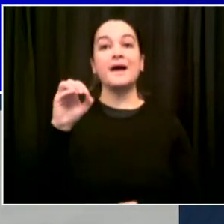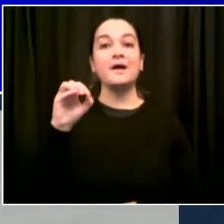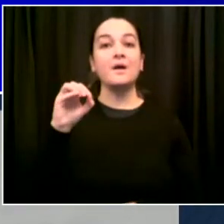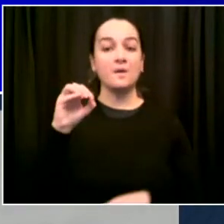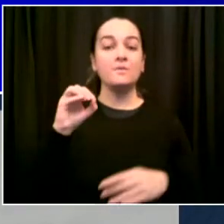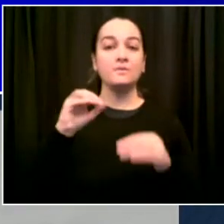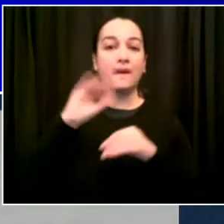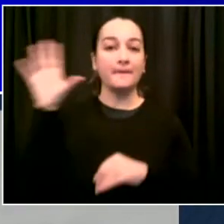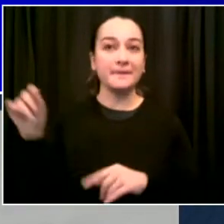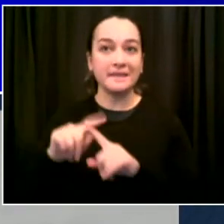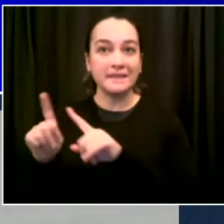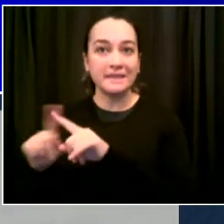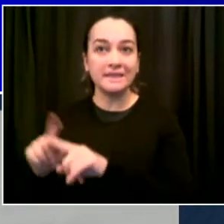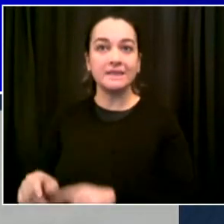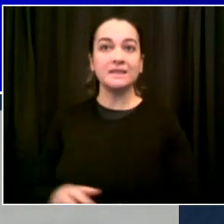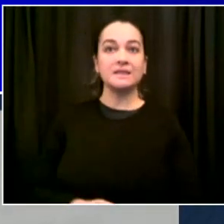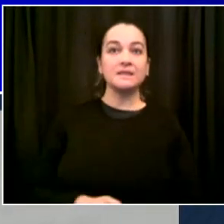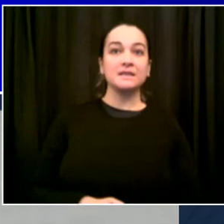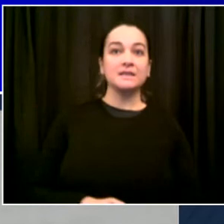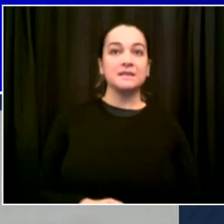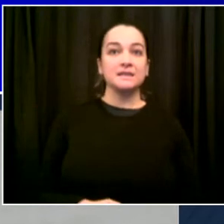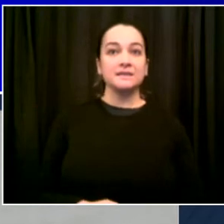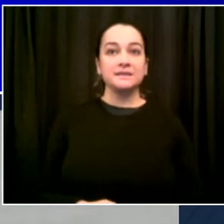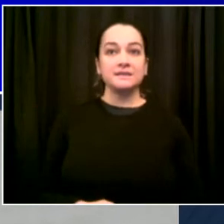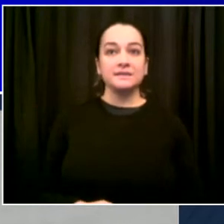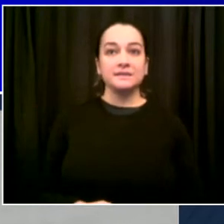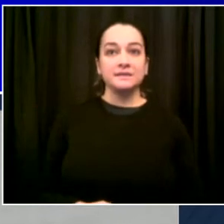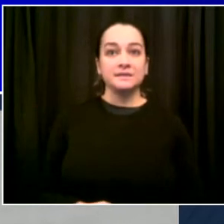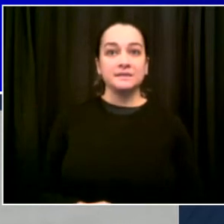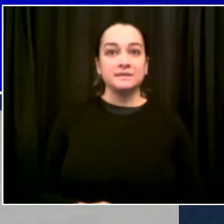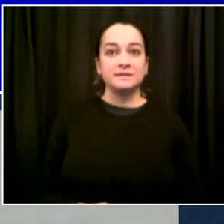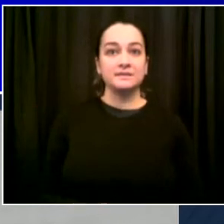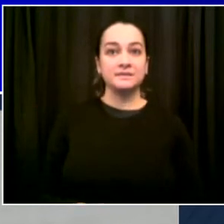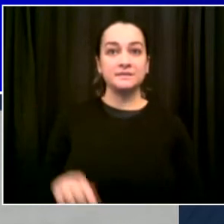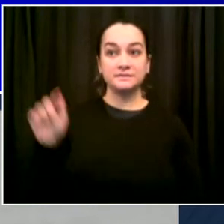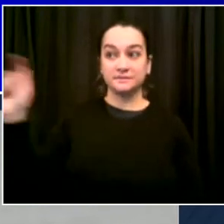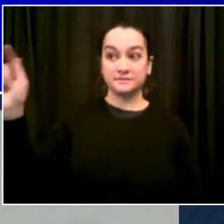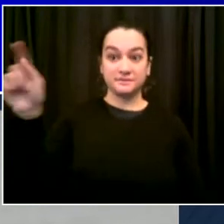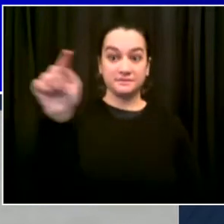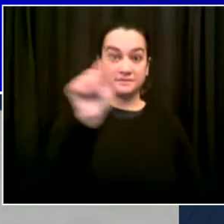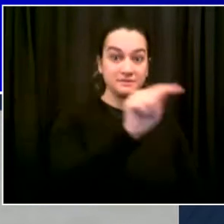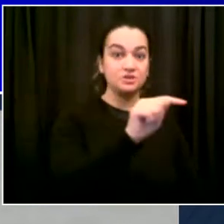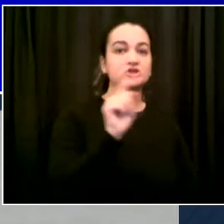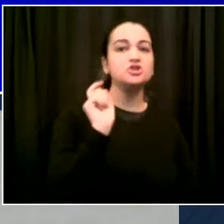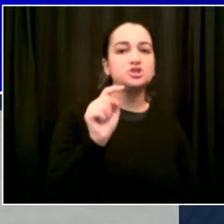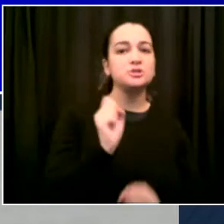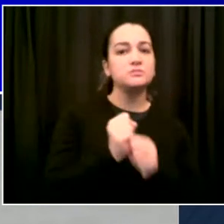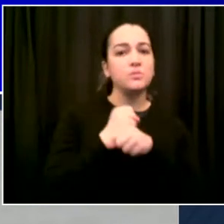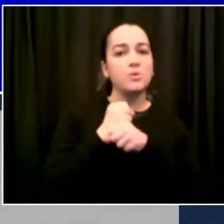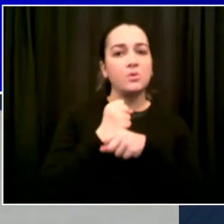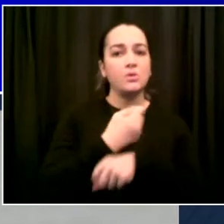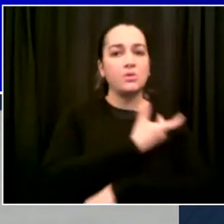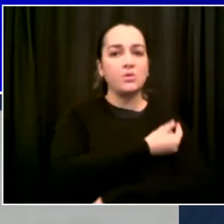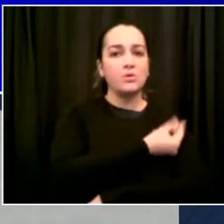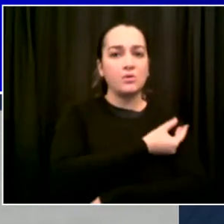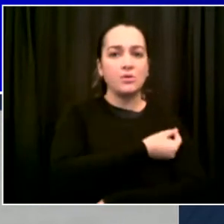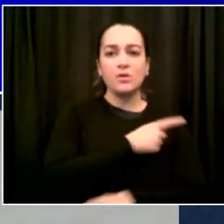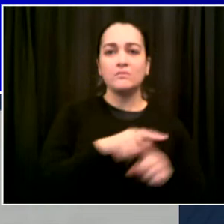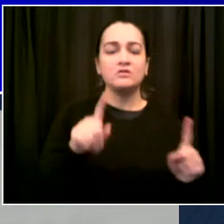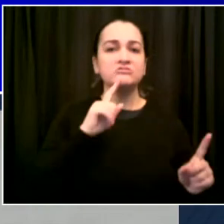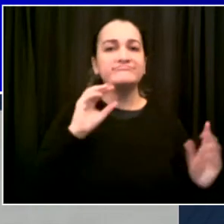to manufacture the vaccines we already have. That's just not happening. I mean, think about it for a moment. There's 2 companies right